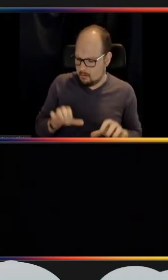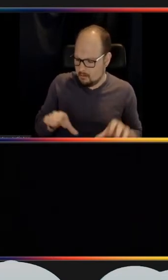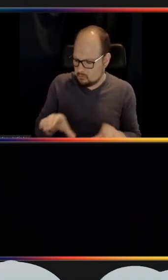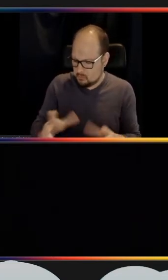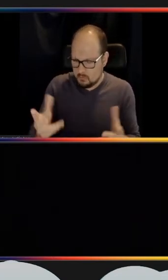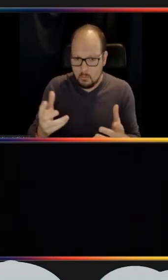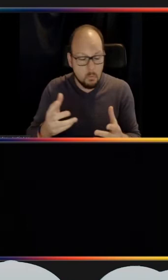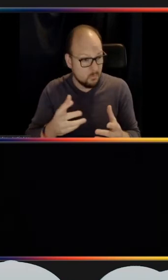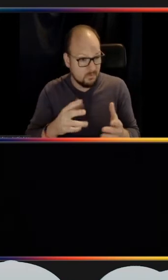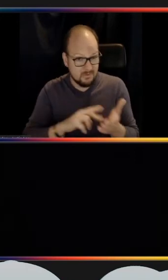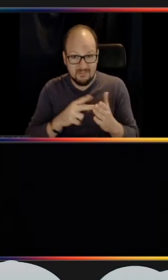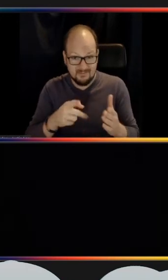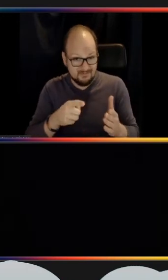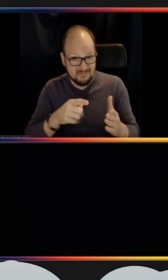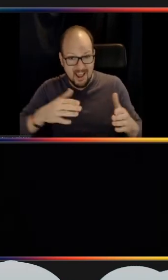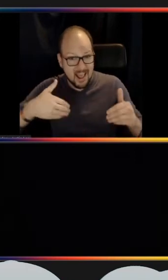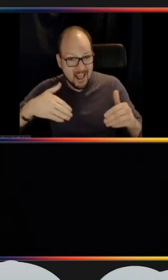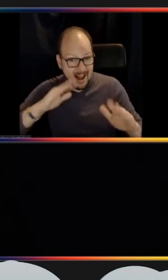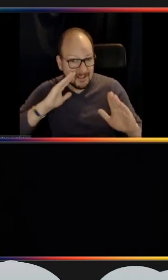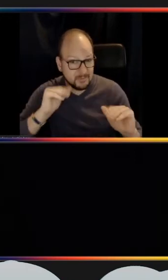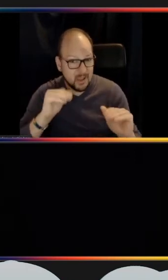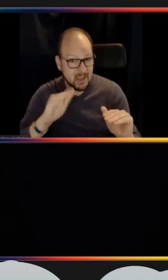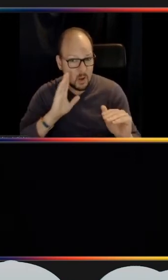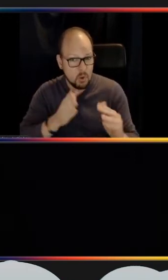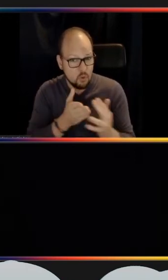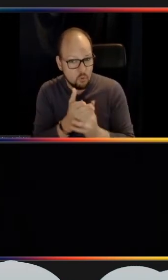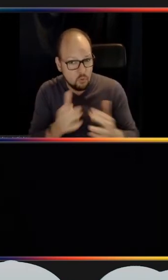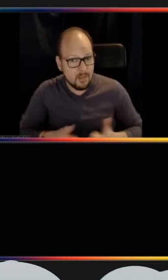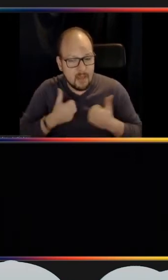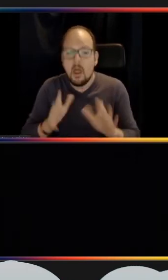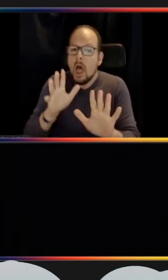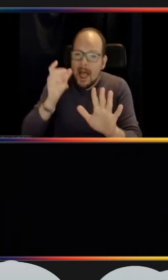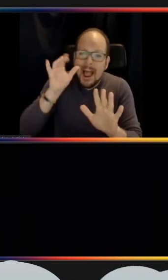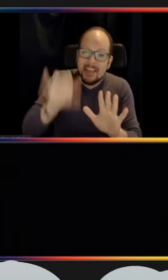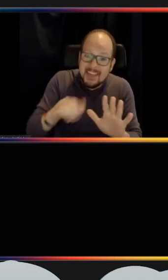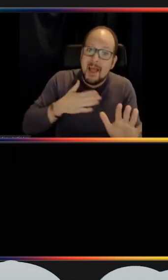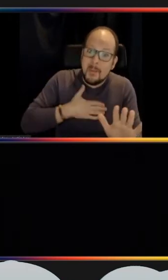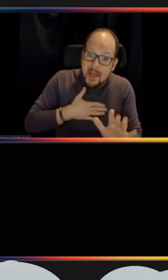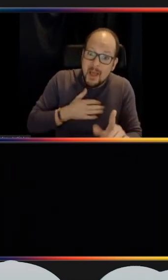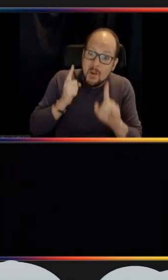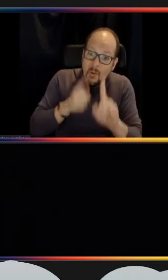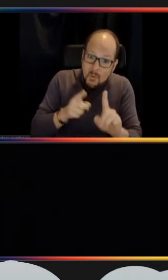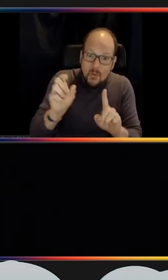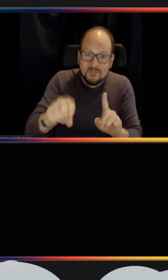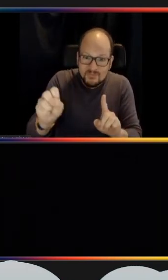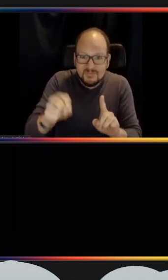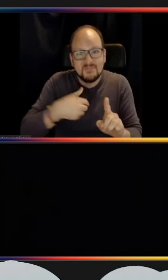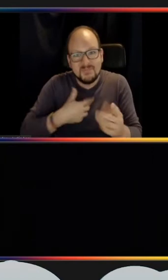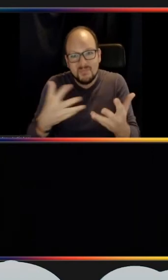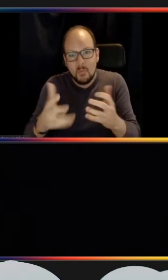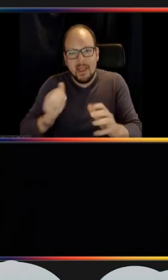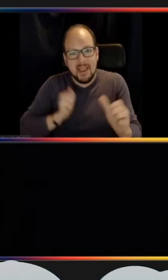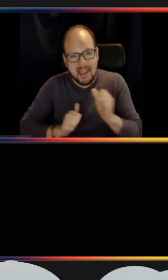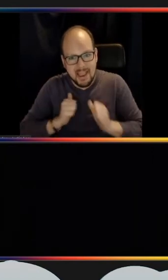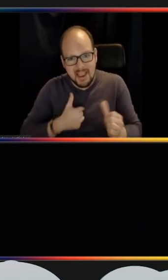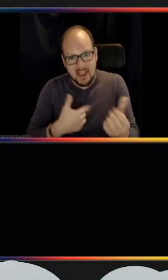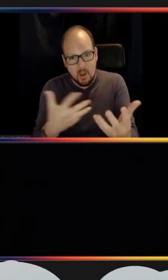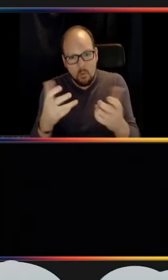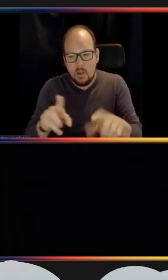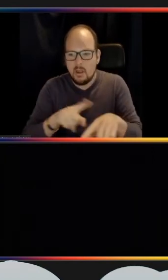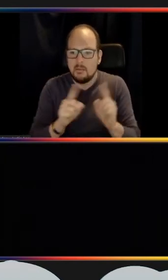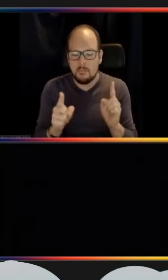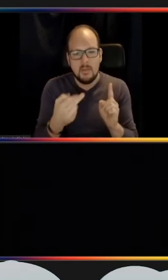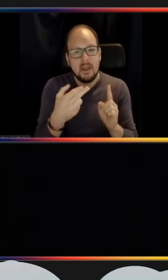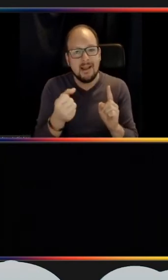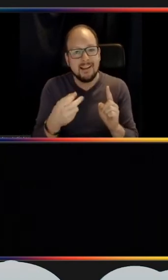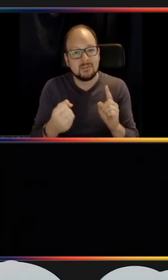go down this road, but here you are. I mean, this is a road I wanted to go down, but it was my junior year of high